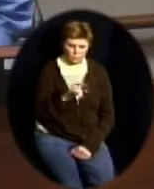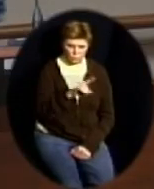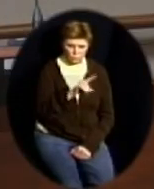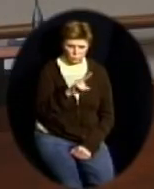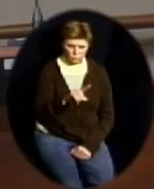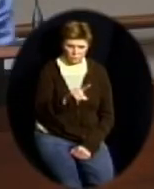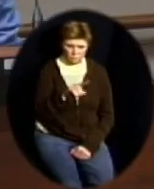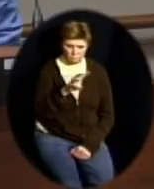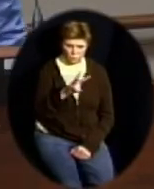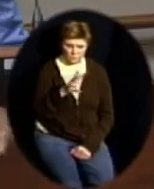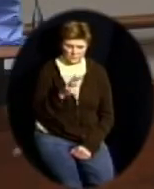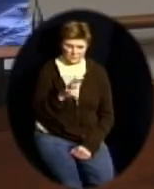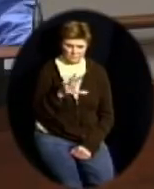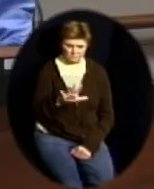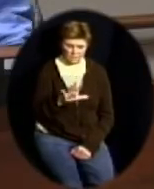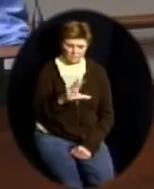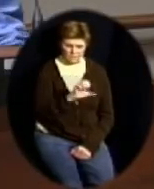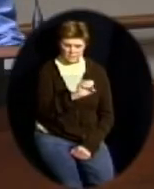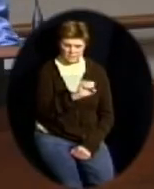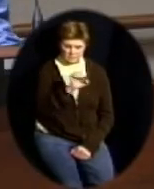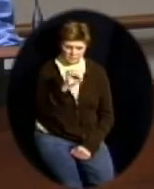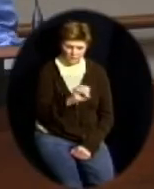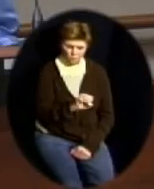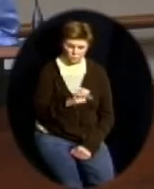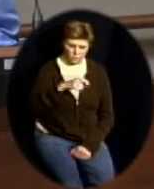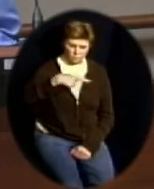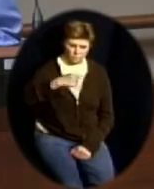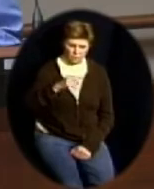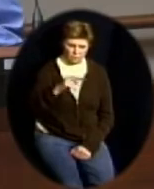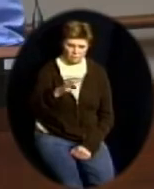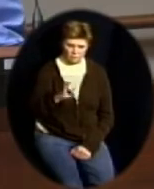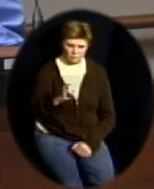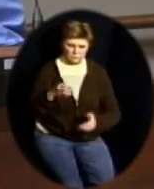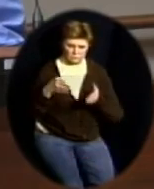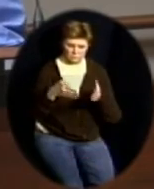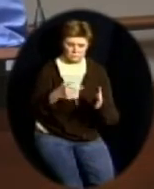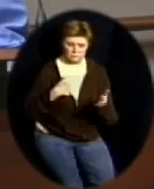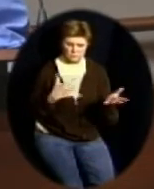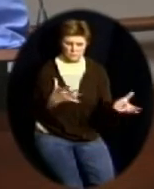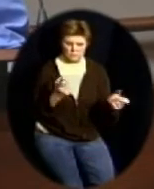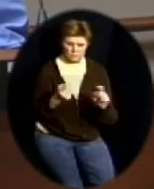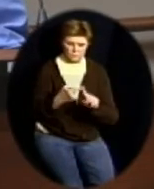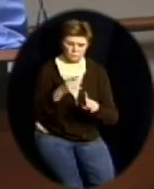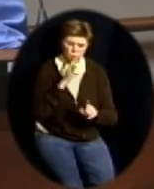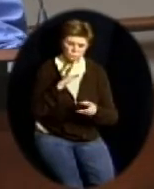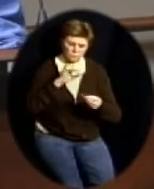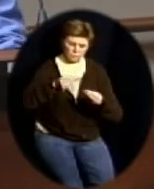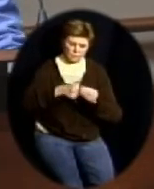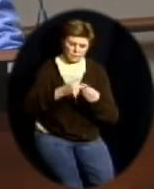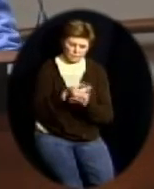Street. And I wanted to address the board tonight with regards to the budget approval process.